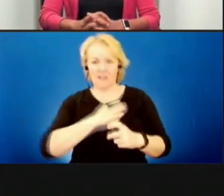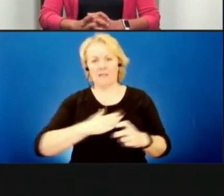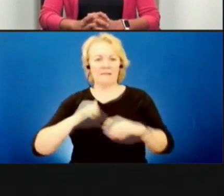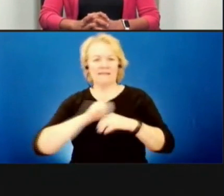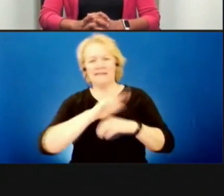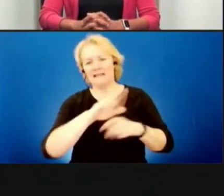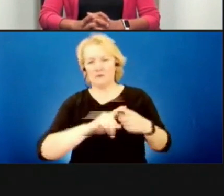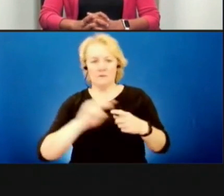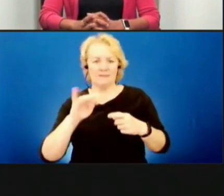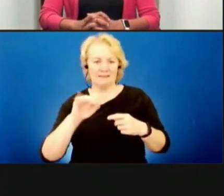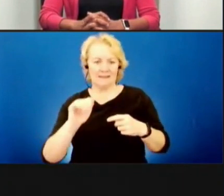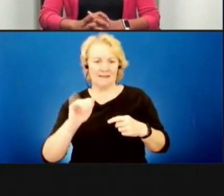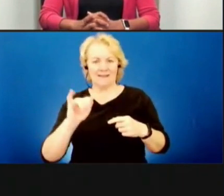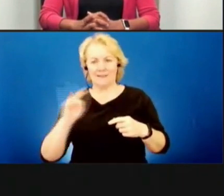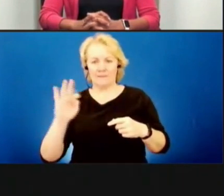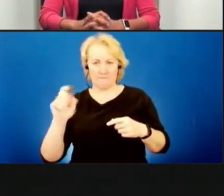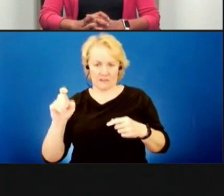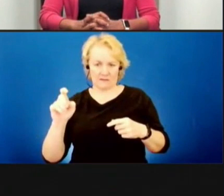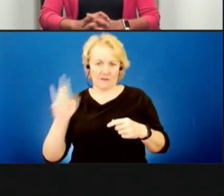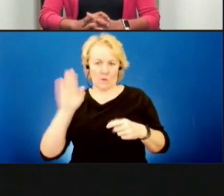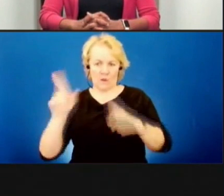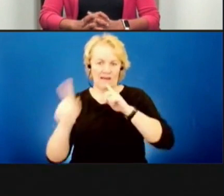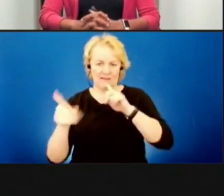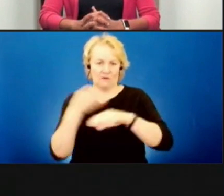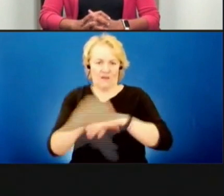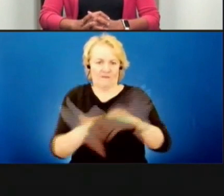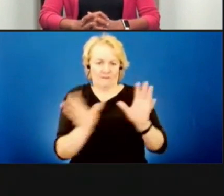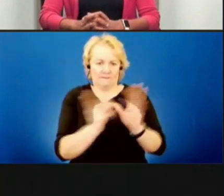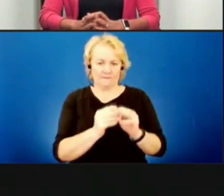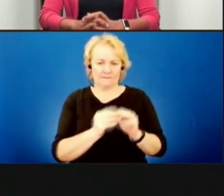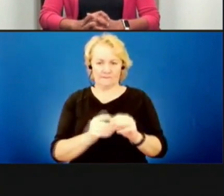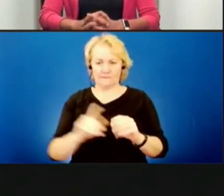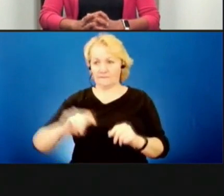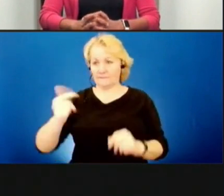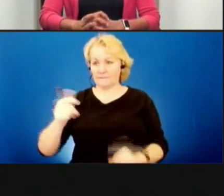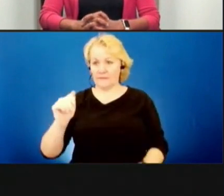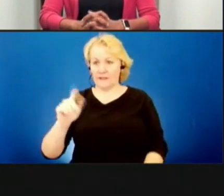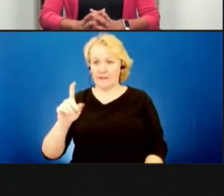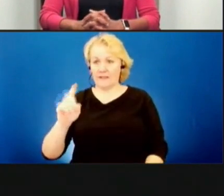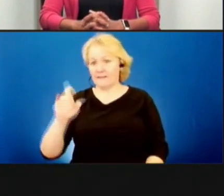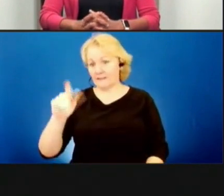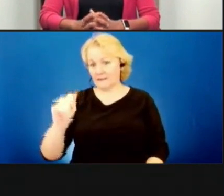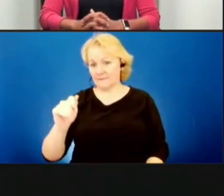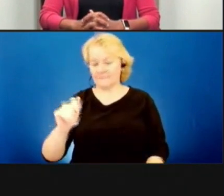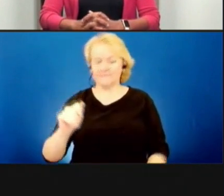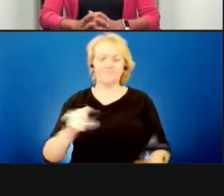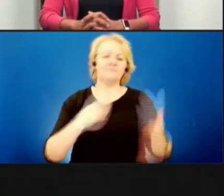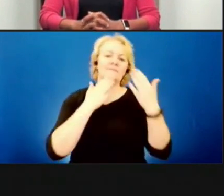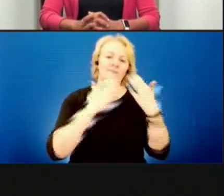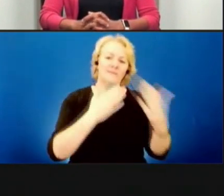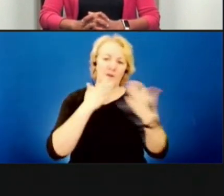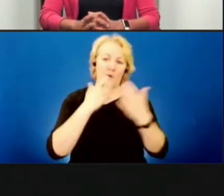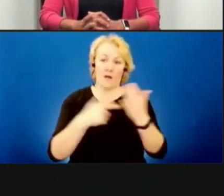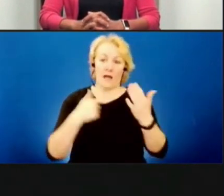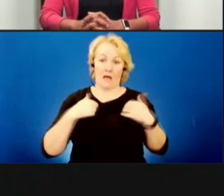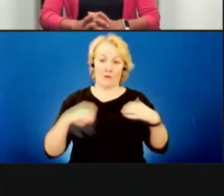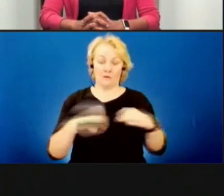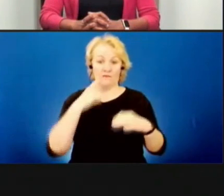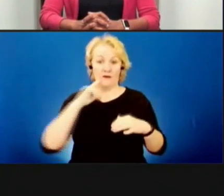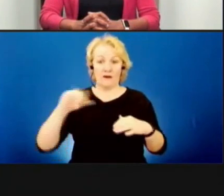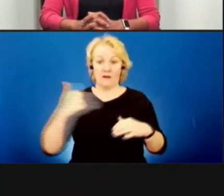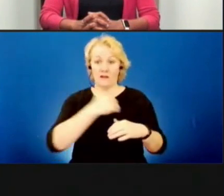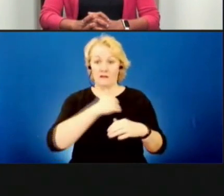media inbox after, and we will get to those. Over to you, Adelia. Yeah, thank you. And what I'm going to do, just for the other members